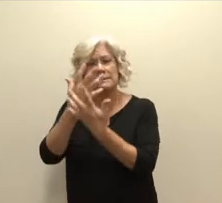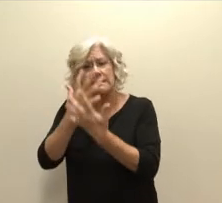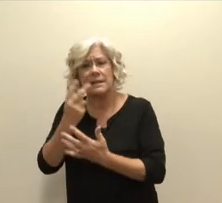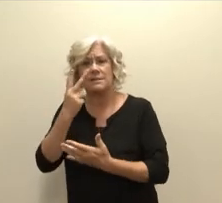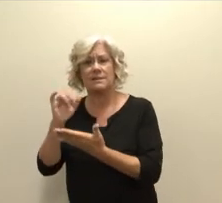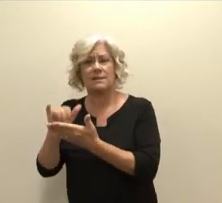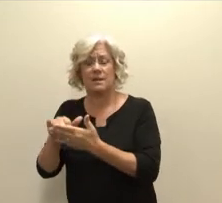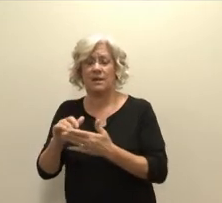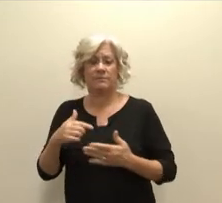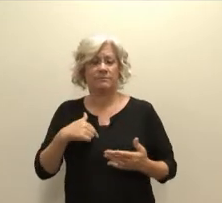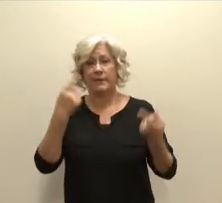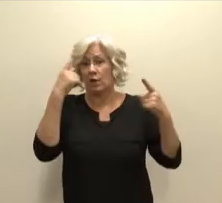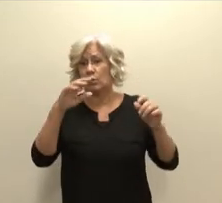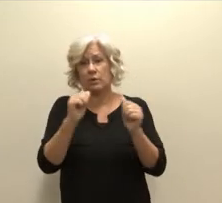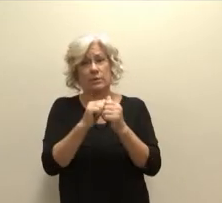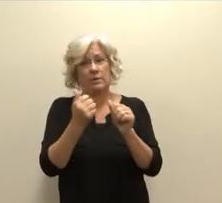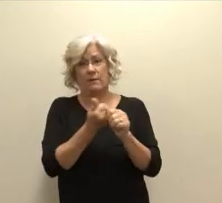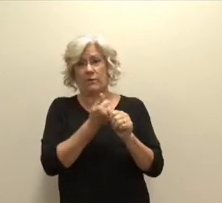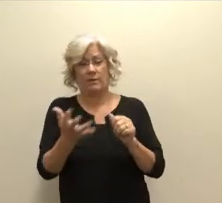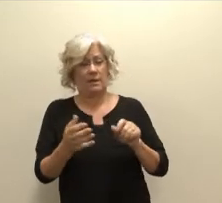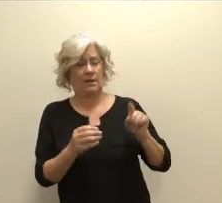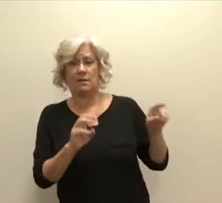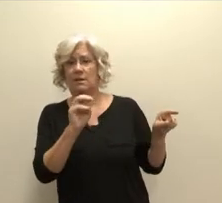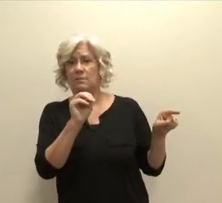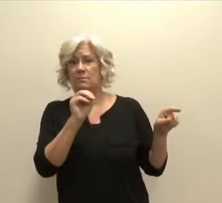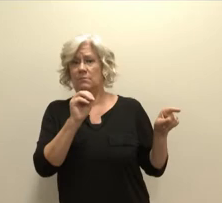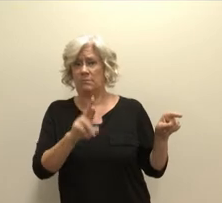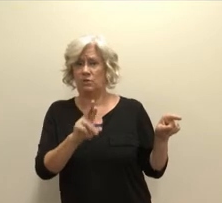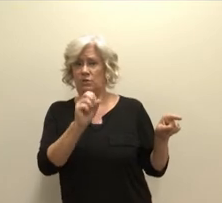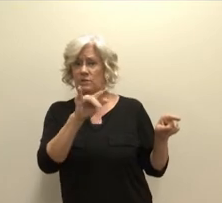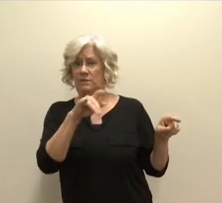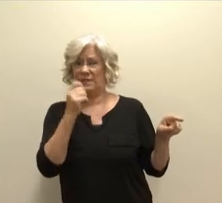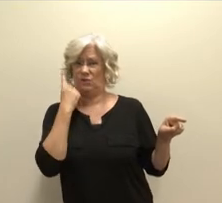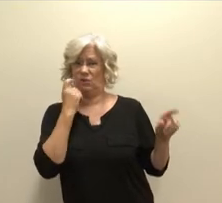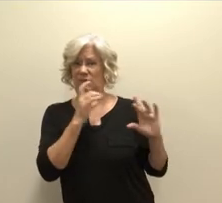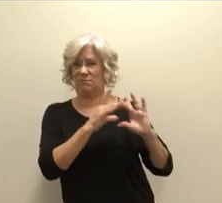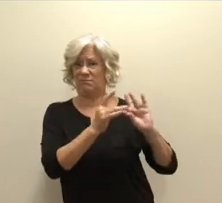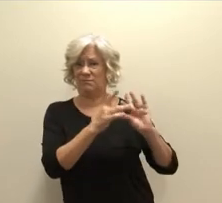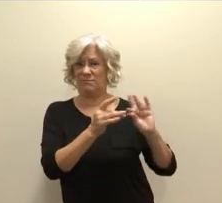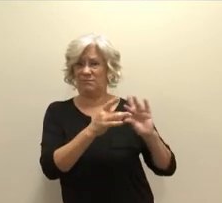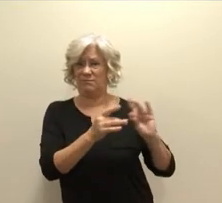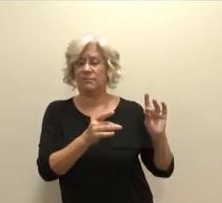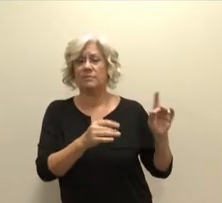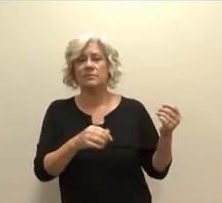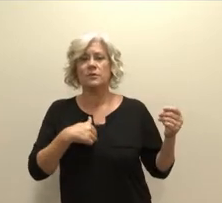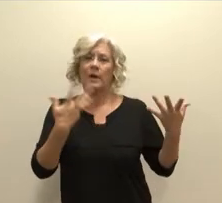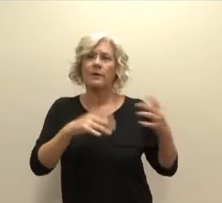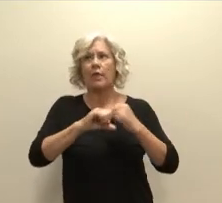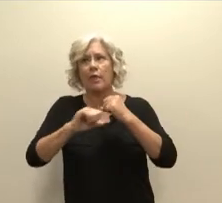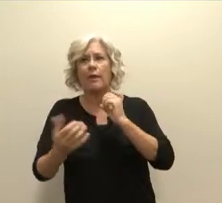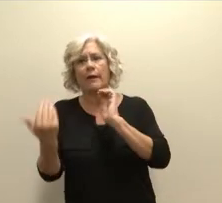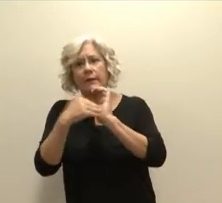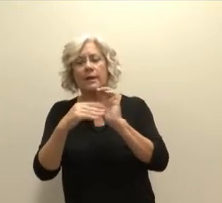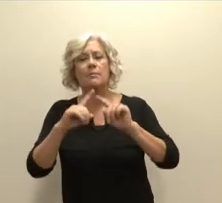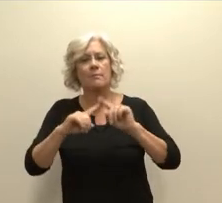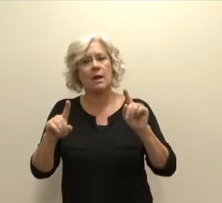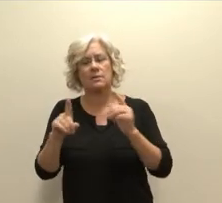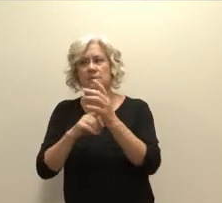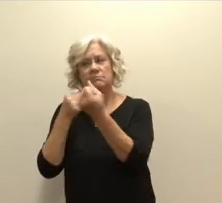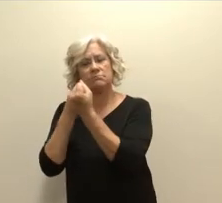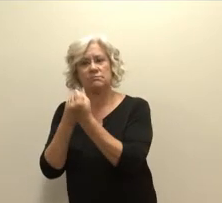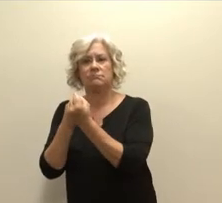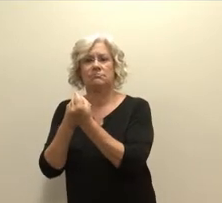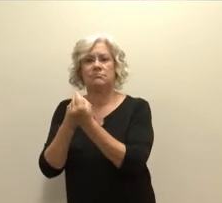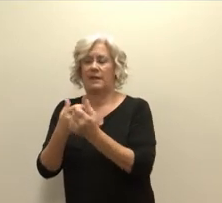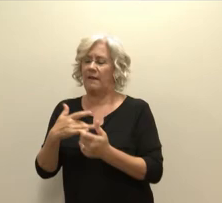with everything that Mr. Sykes just said, and I don't want to really repeat a lot of those things, but I have